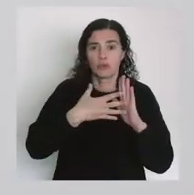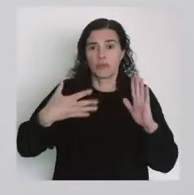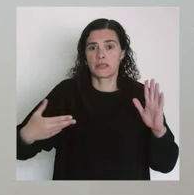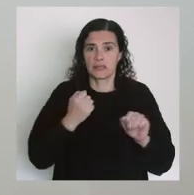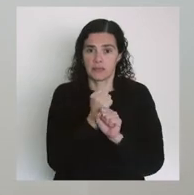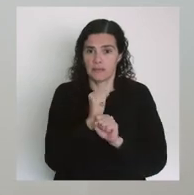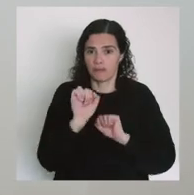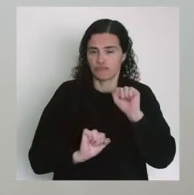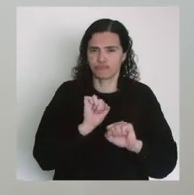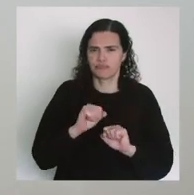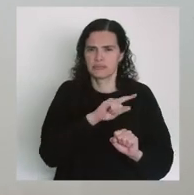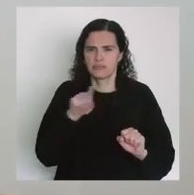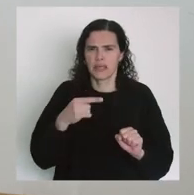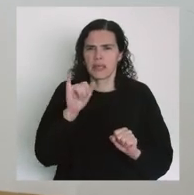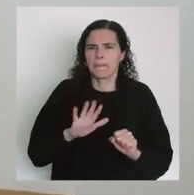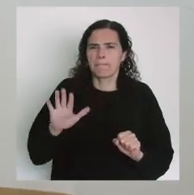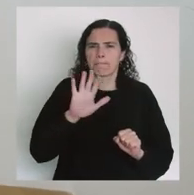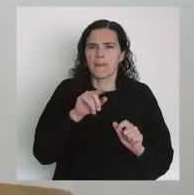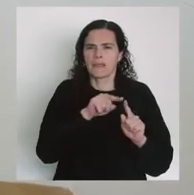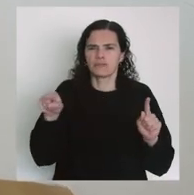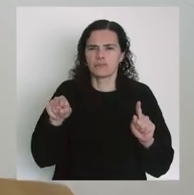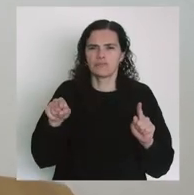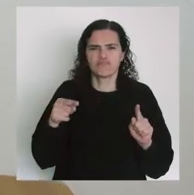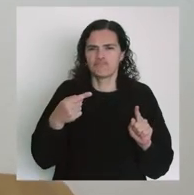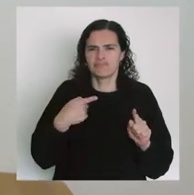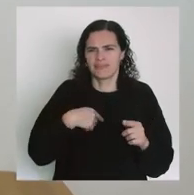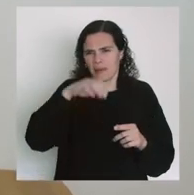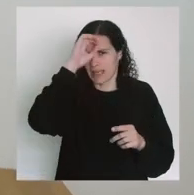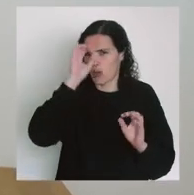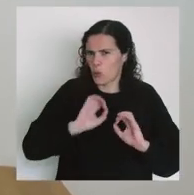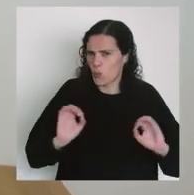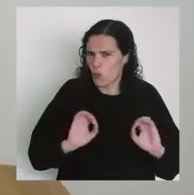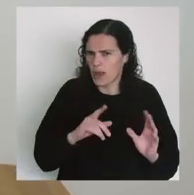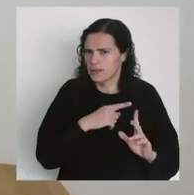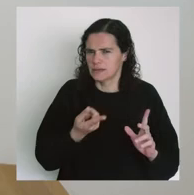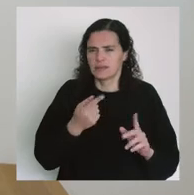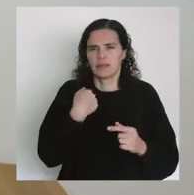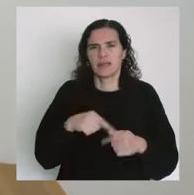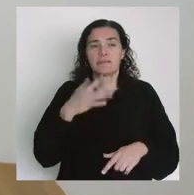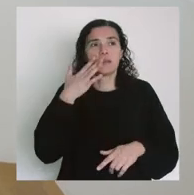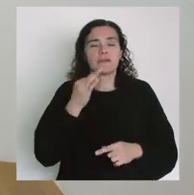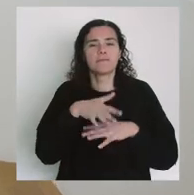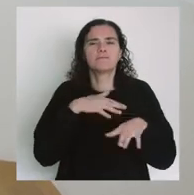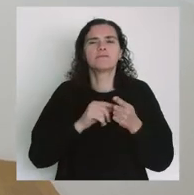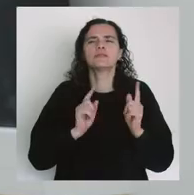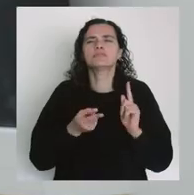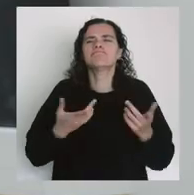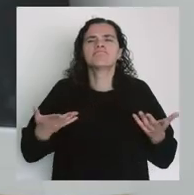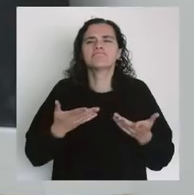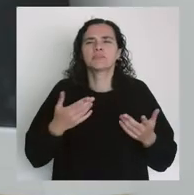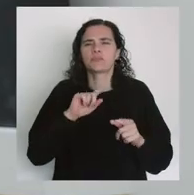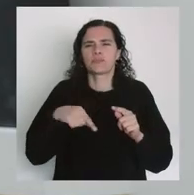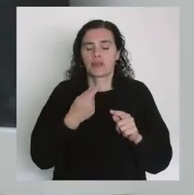work, is there no images is innocent. And that may be what they are trying to do when